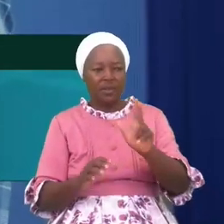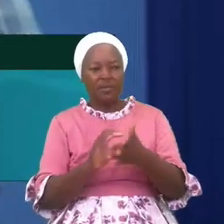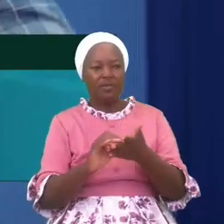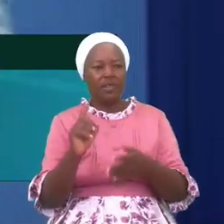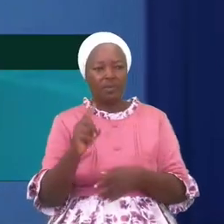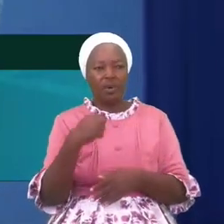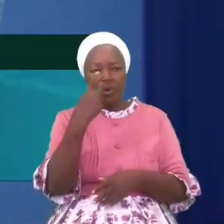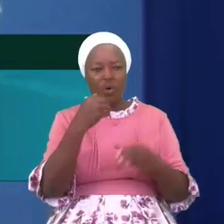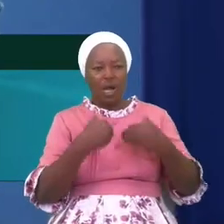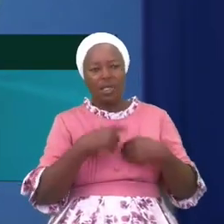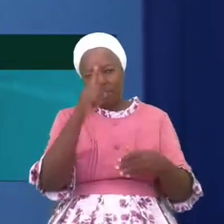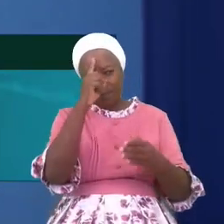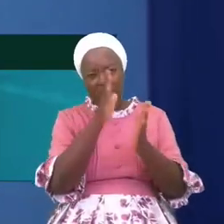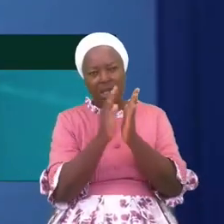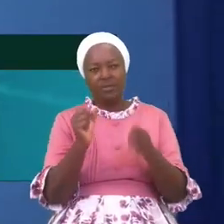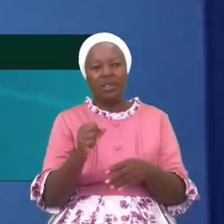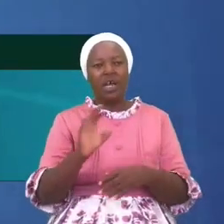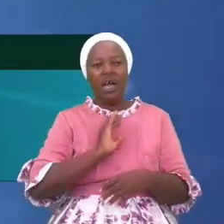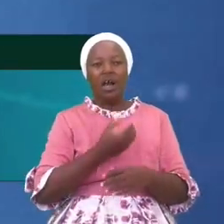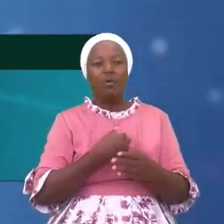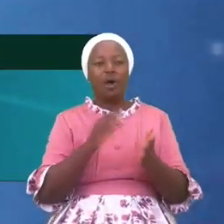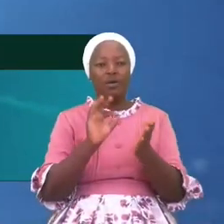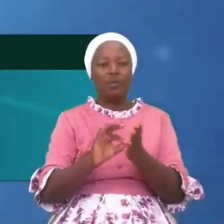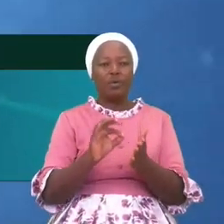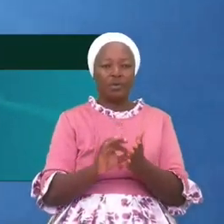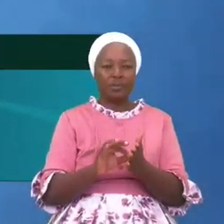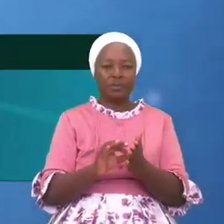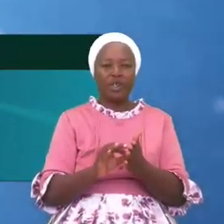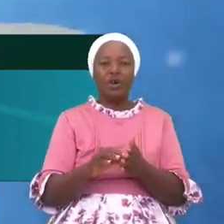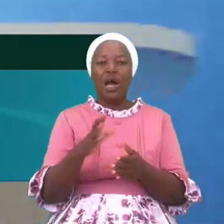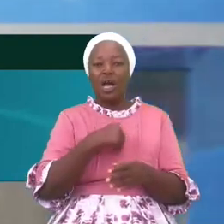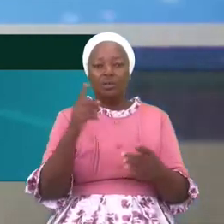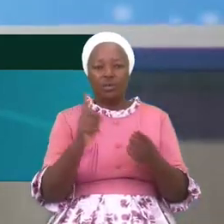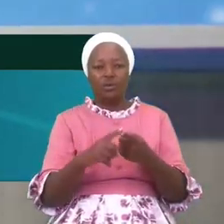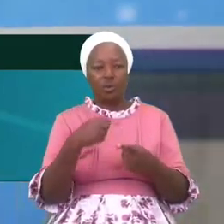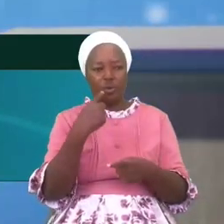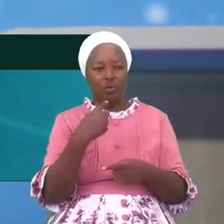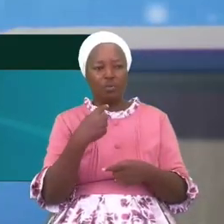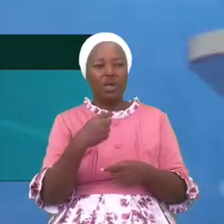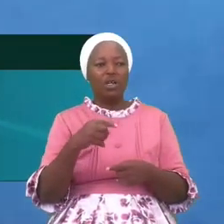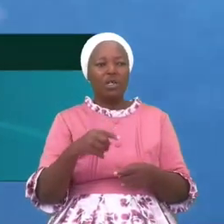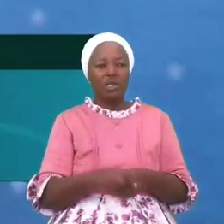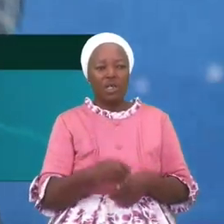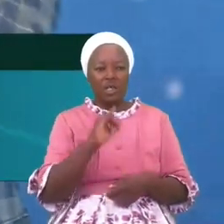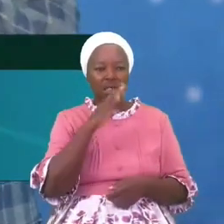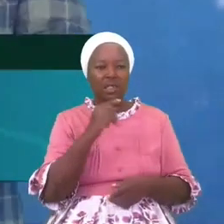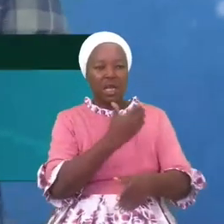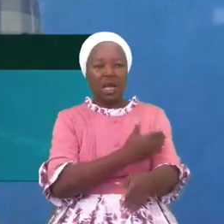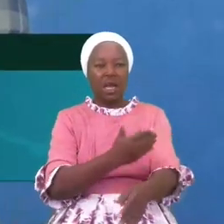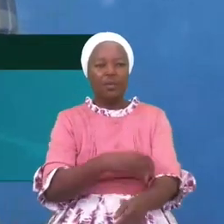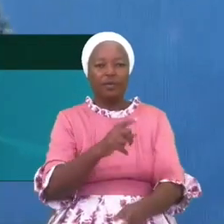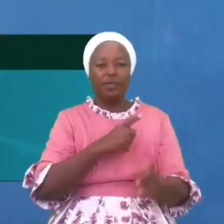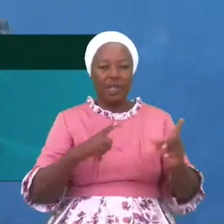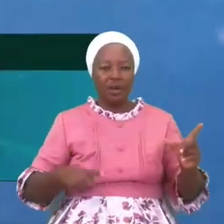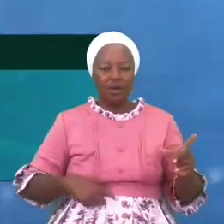report, and to whom is the arm of the Lord revealed? Who has believed